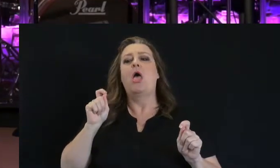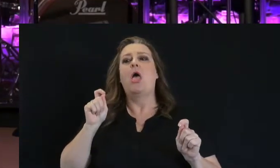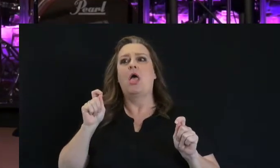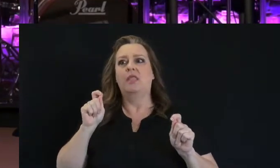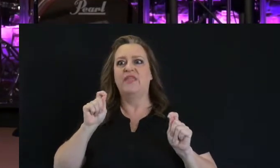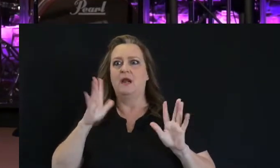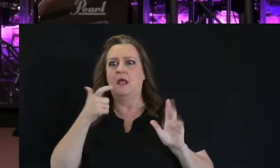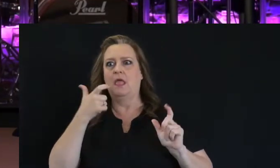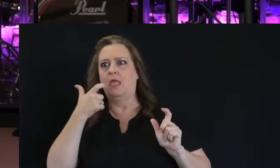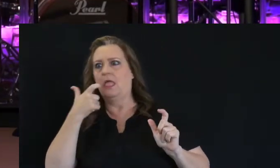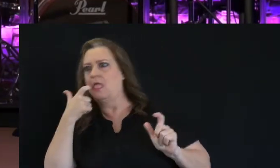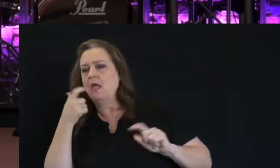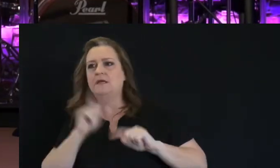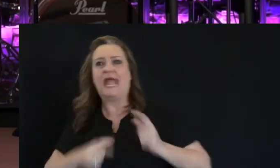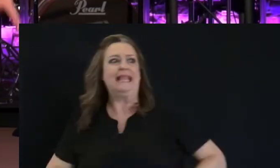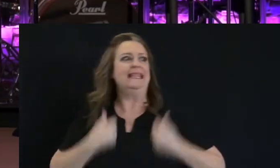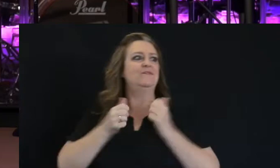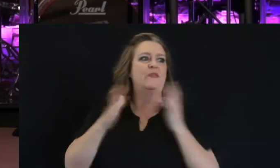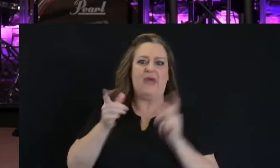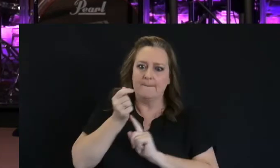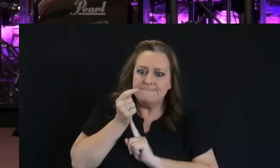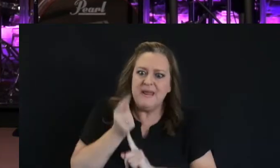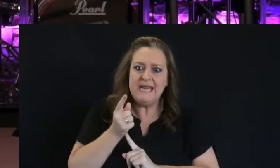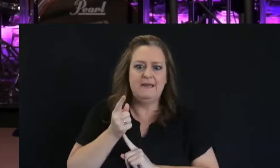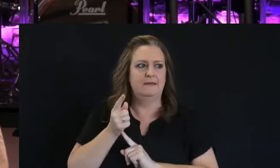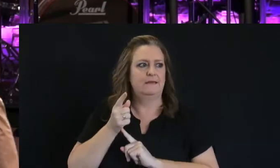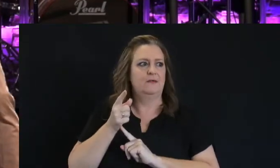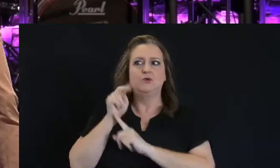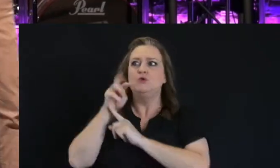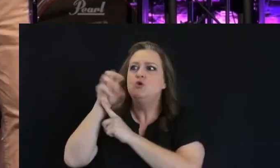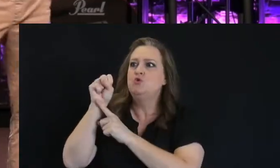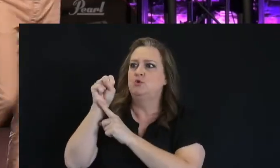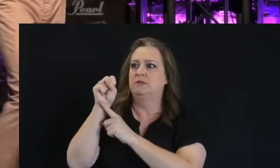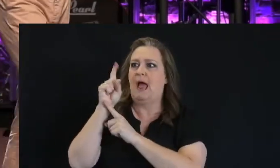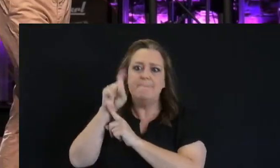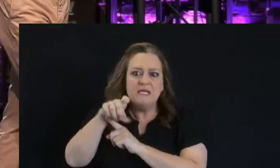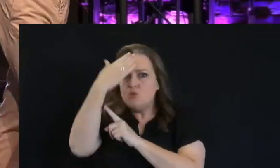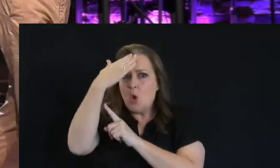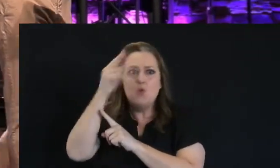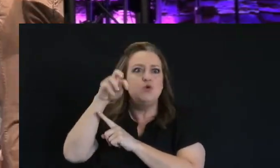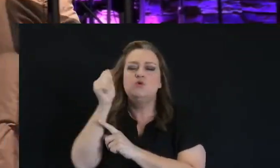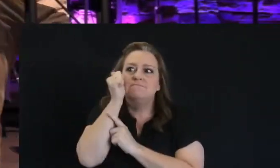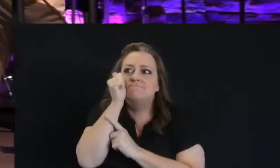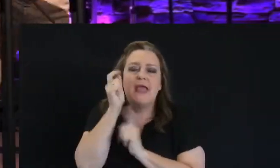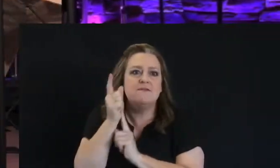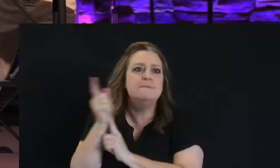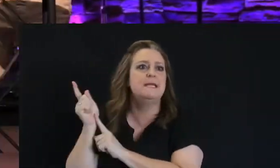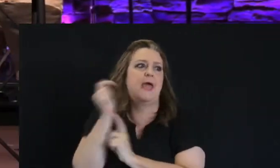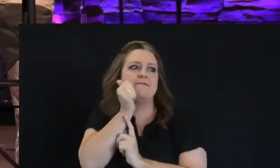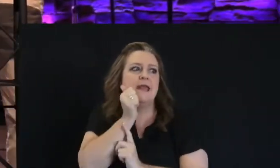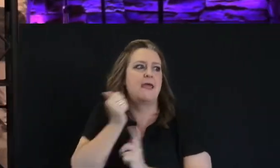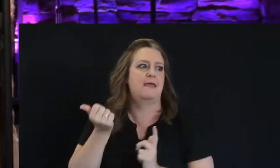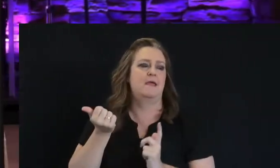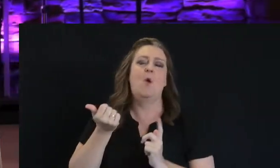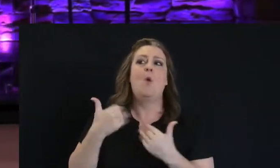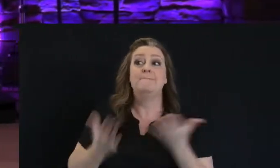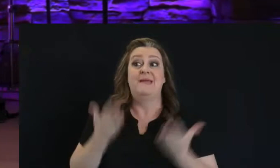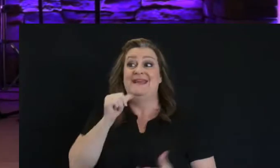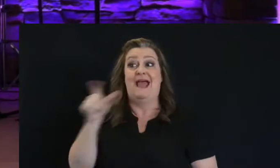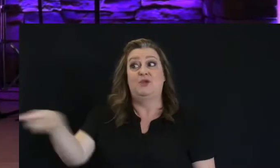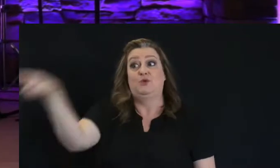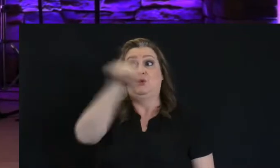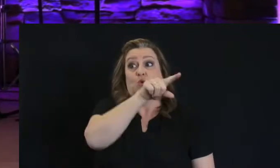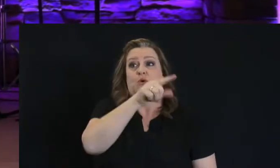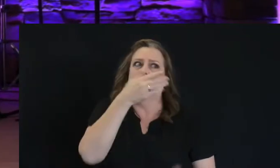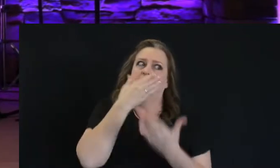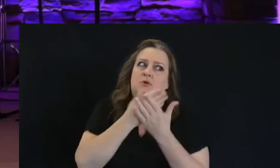junkies and we can't live without up to the date, real-time minute news. And we have been conditioned to do that. Now, that may not be you. That's